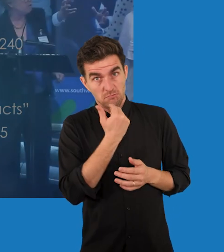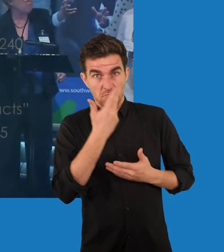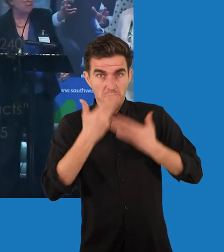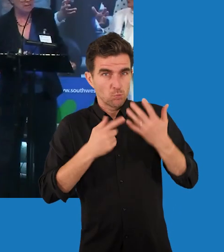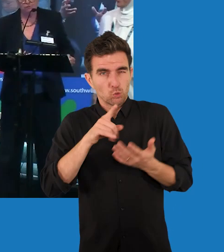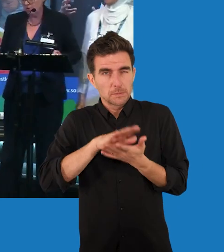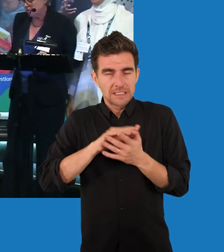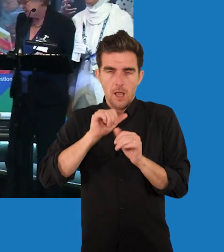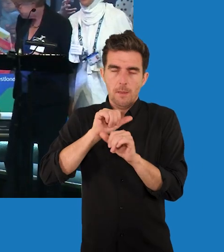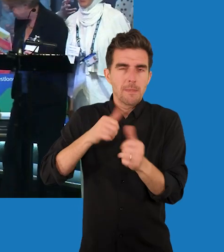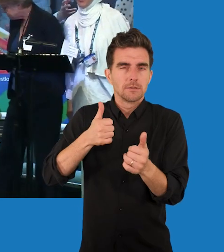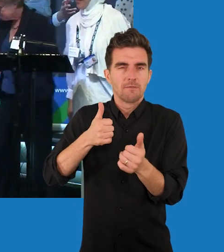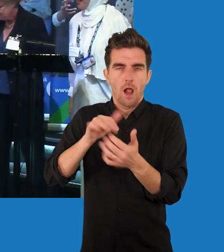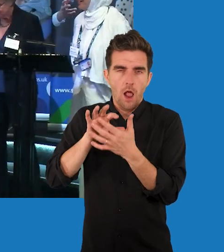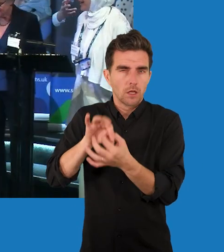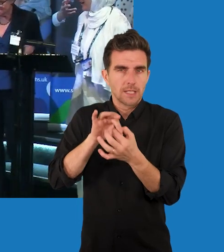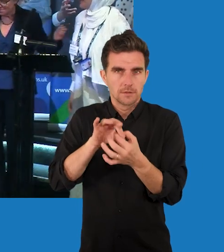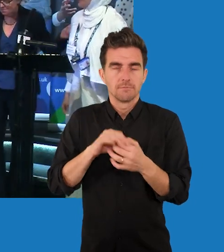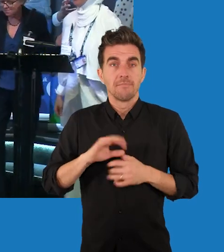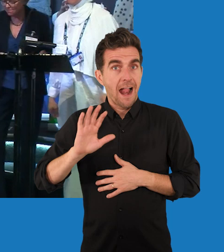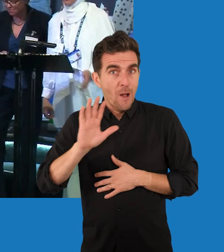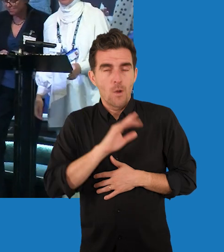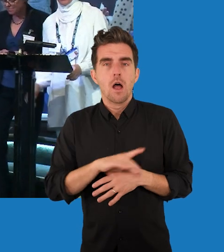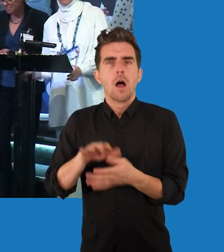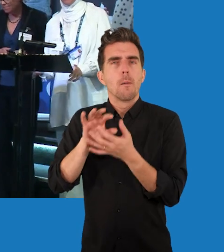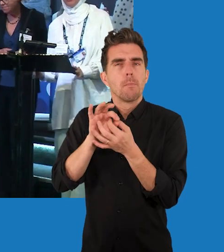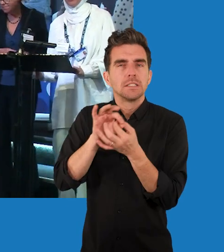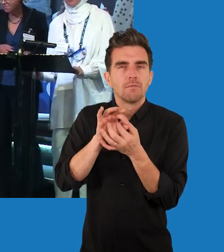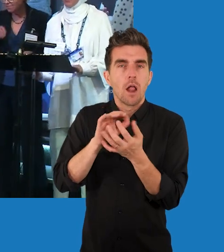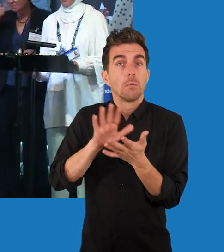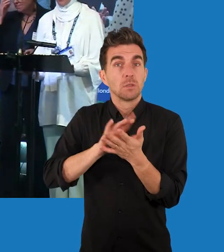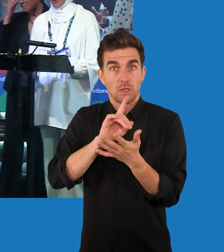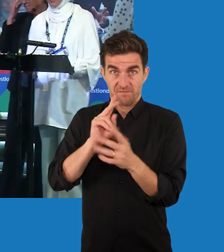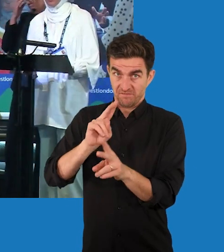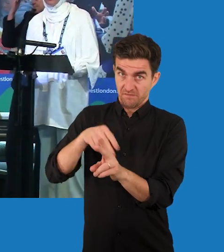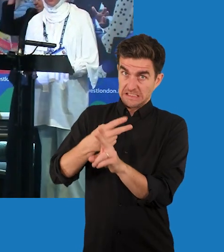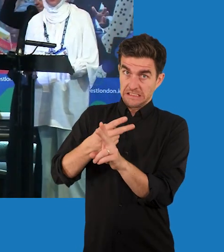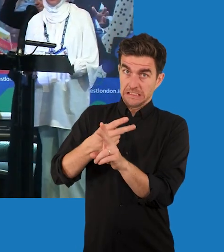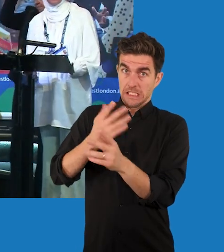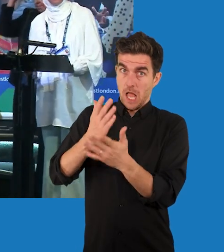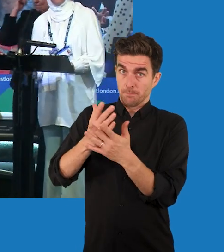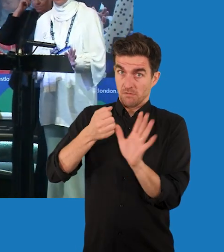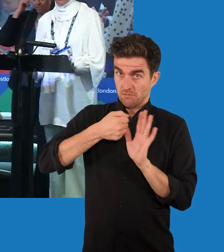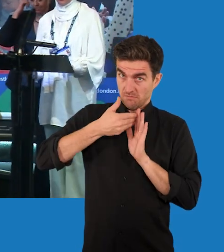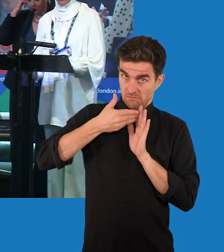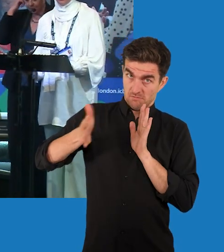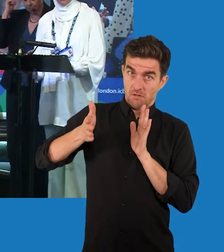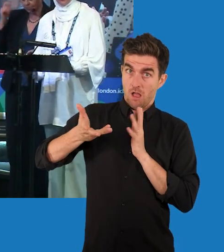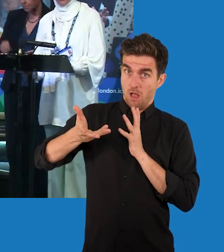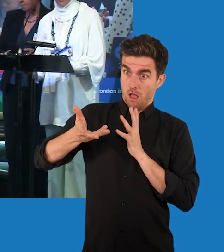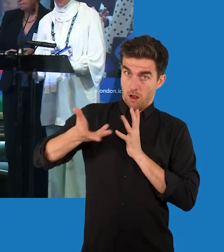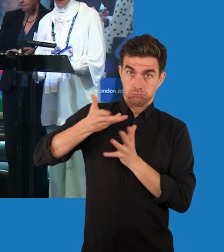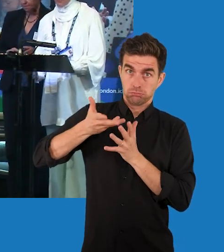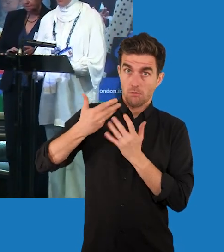mean by a meaningful contact. Hi, everyone. So meaningful contact could be when you visit them at their home, and they answer the door and you just have